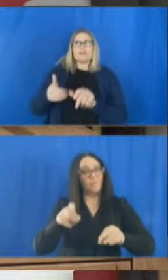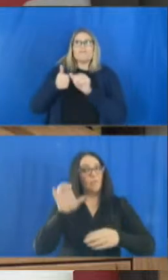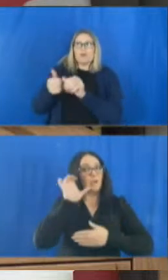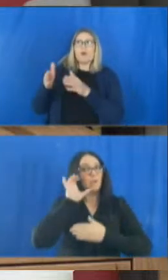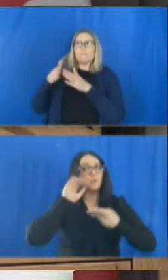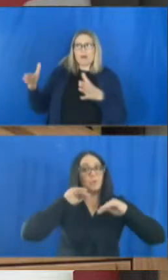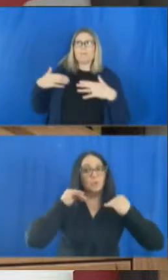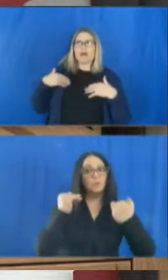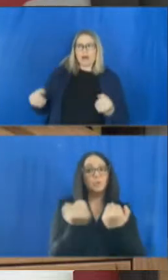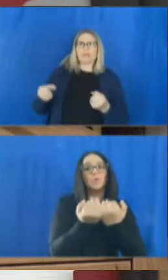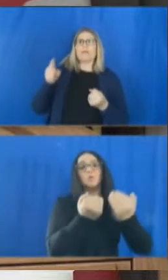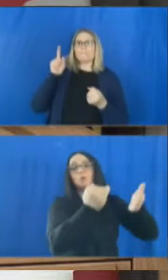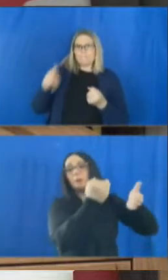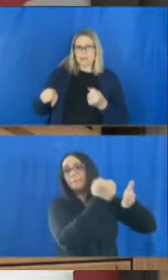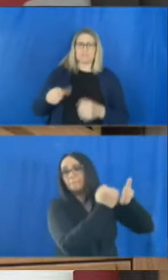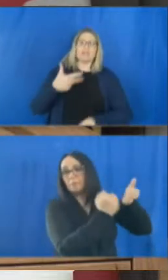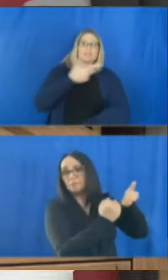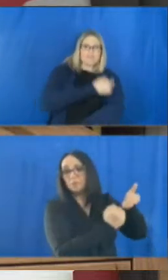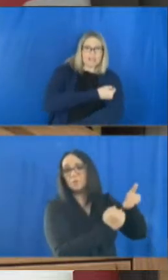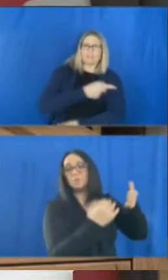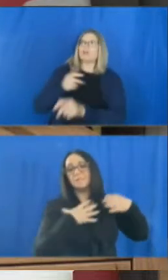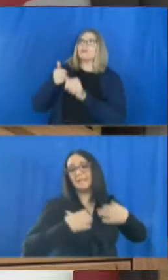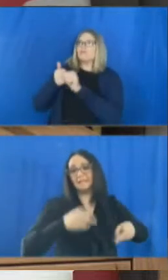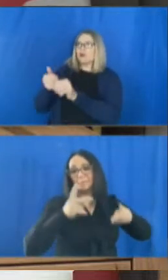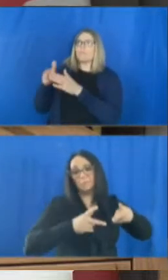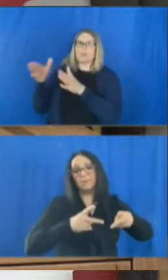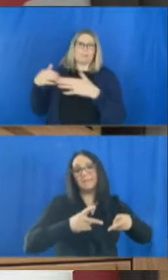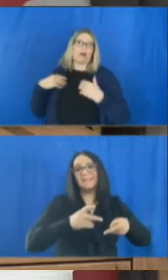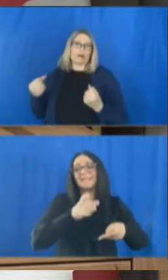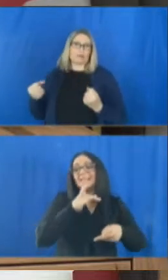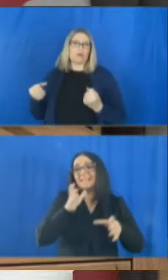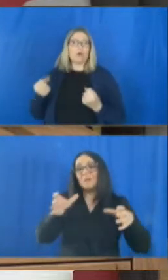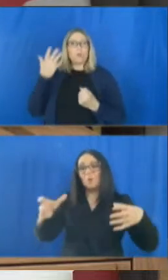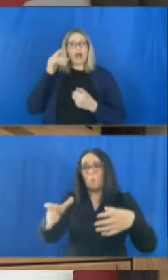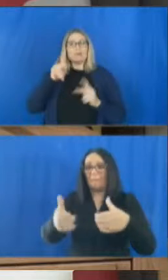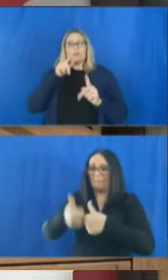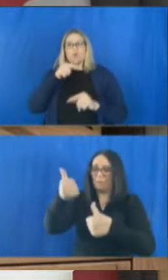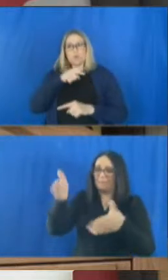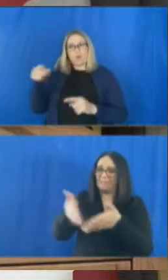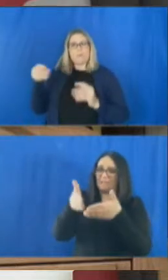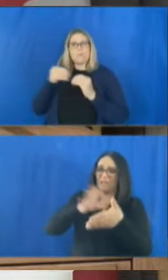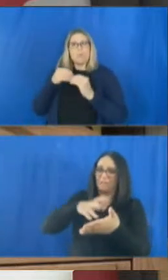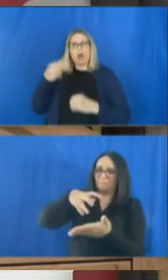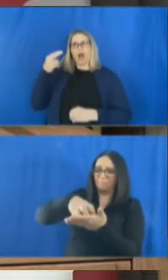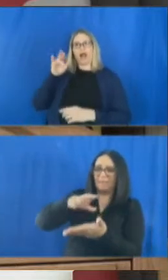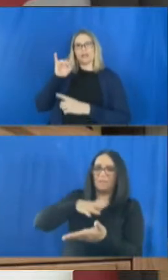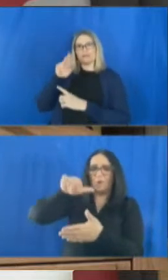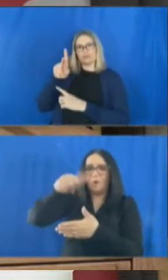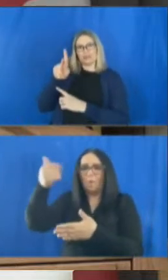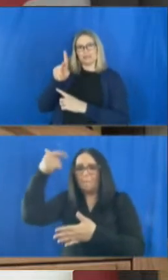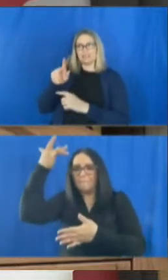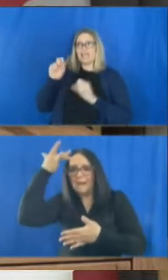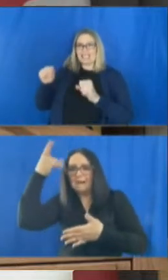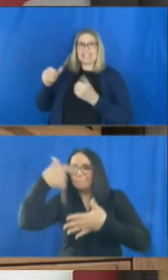at RHA clinics and at pharmacies for people to get their boosters and to get vaccinated if they haven't already.